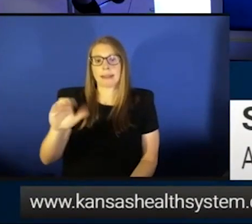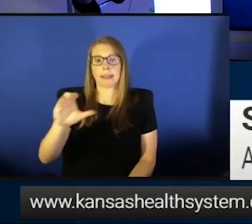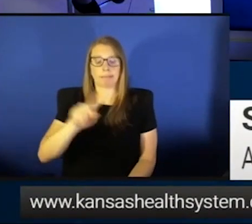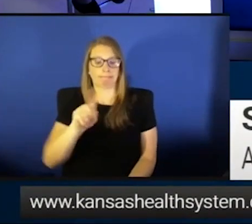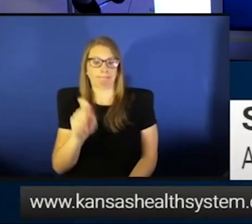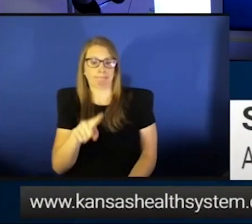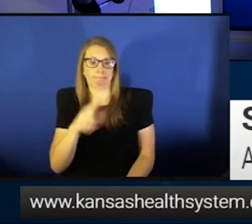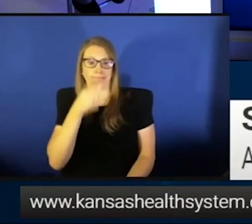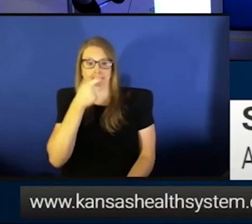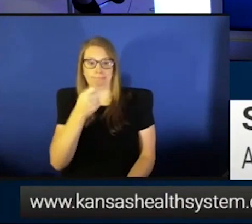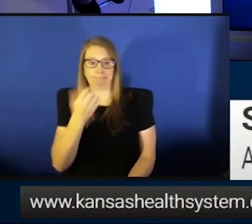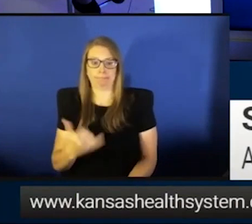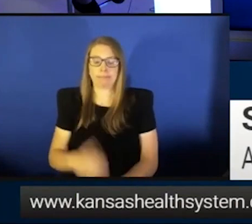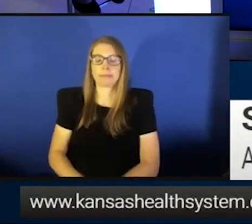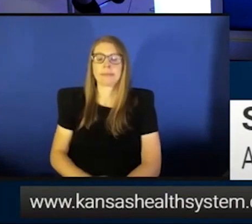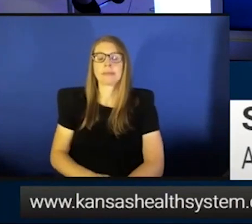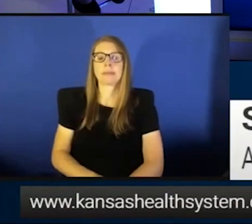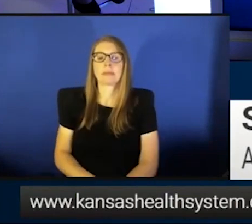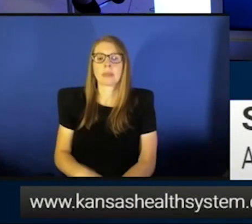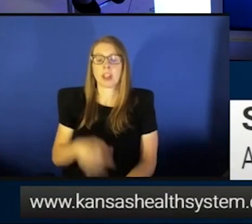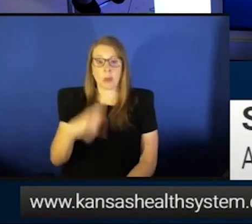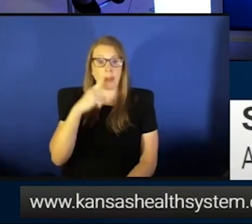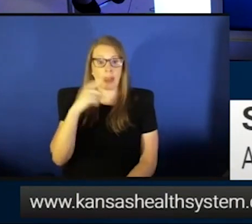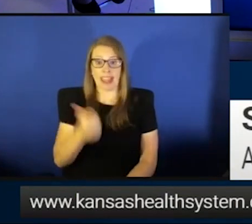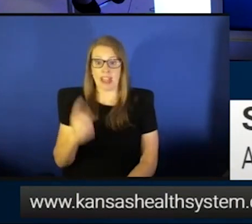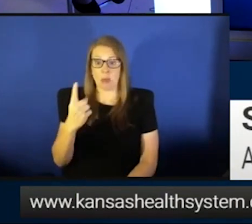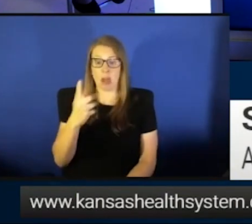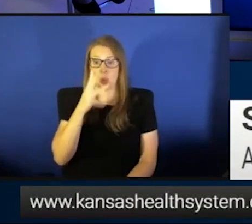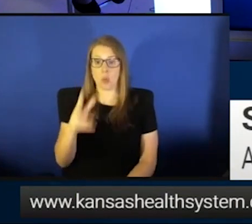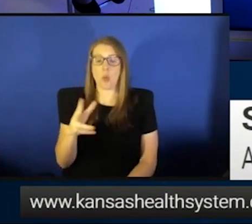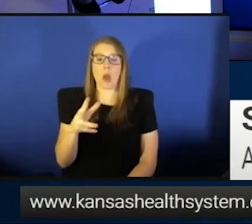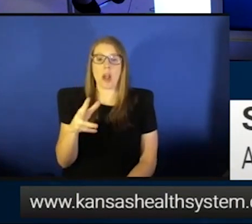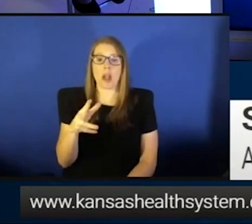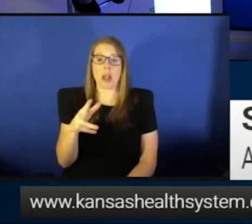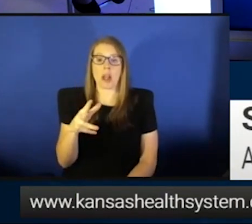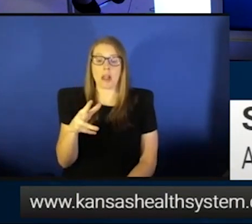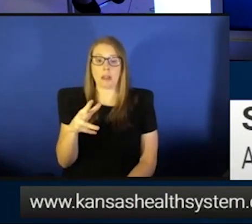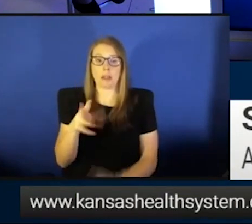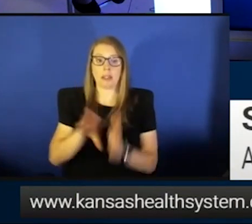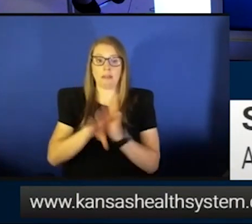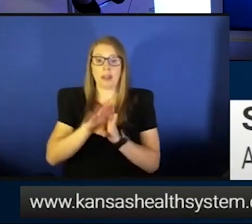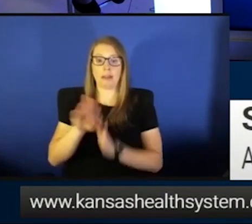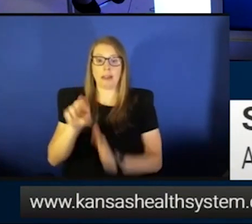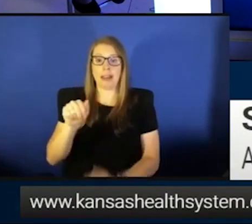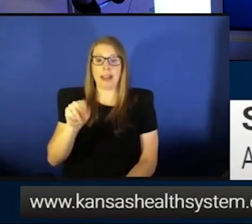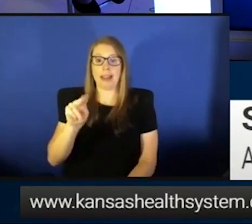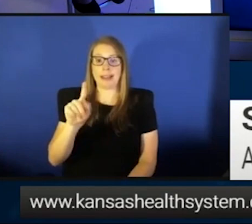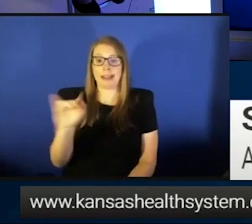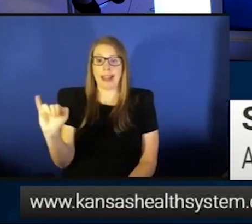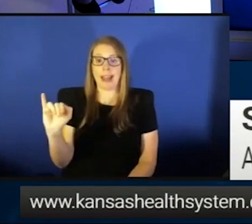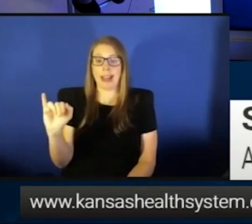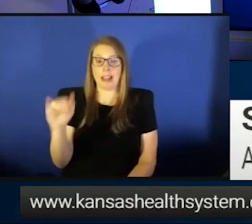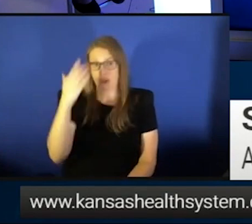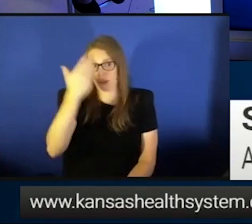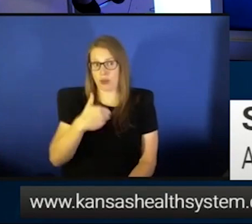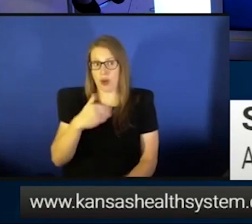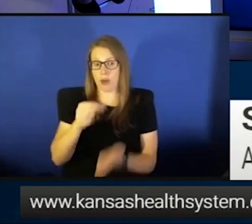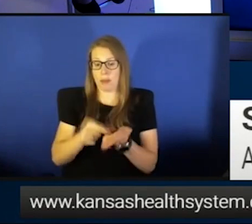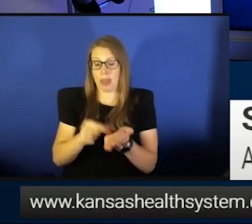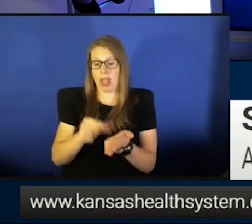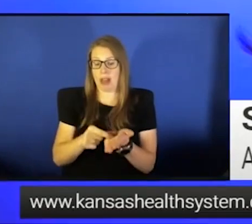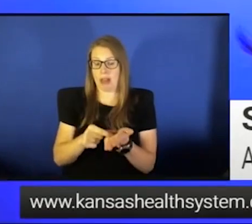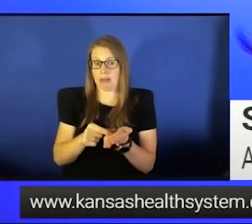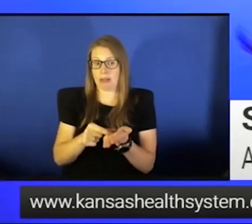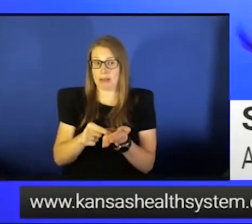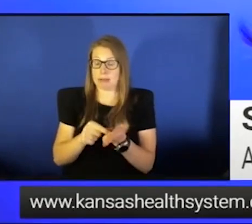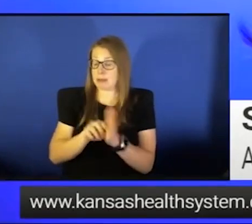ask this for him. Do you think anyone will ever come up with an anti-stroke pill that we can keep close by in our medicine cabinet to prevent this?